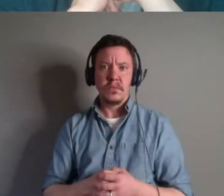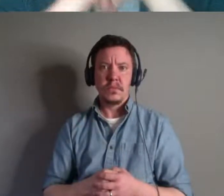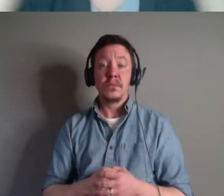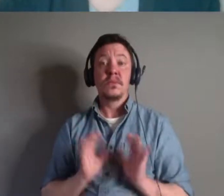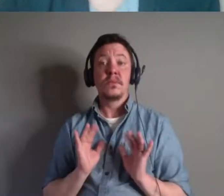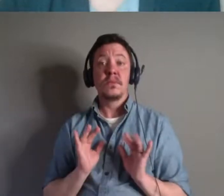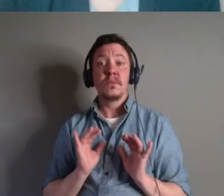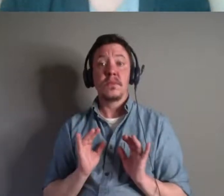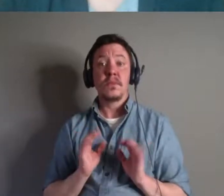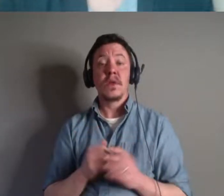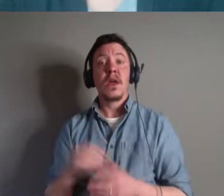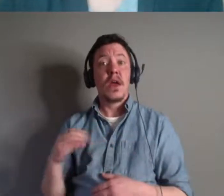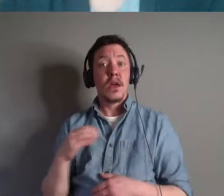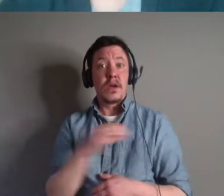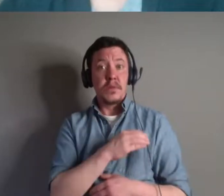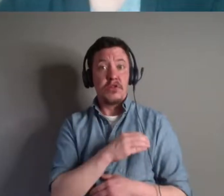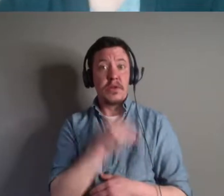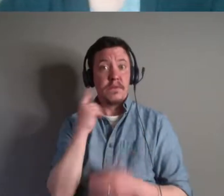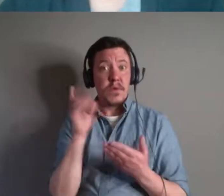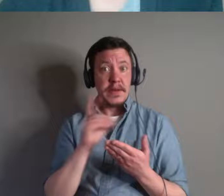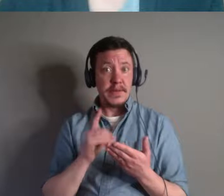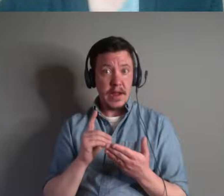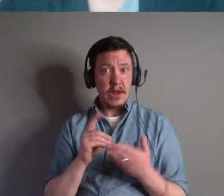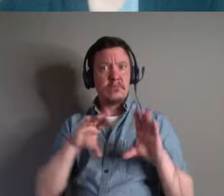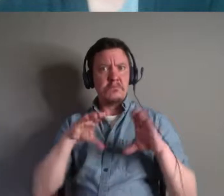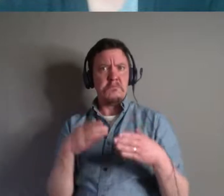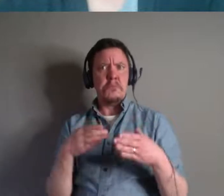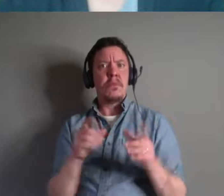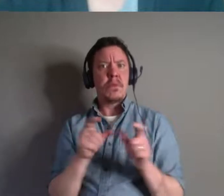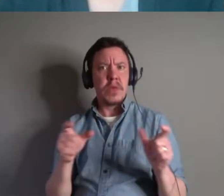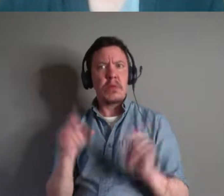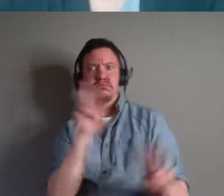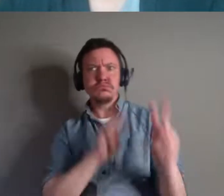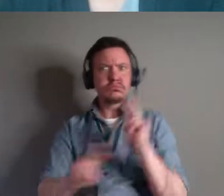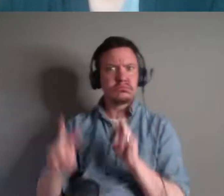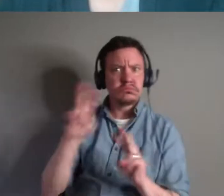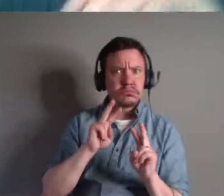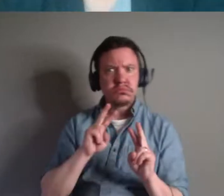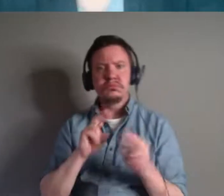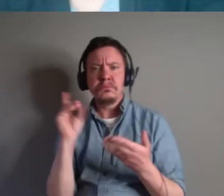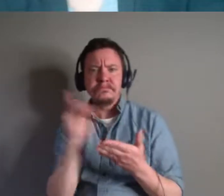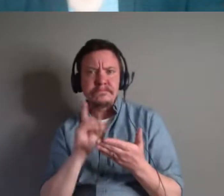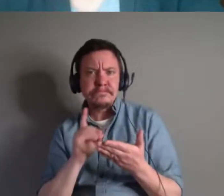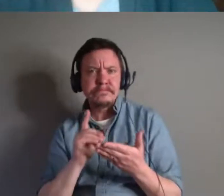The commission, the design commission, which is a body of folks who sort of look at all of these like design